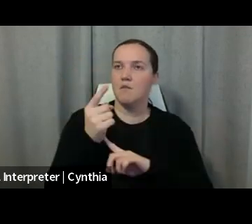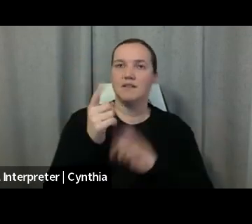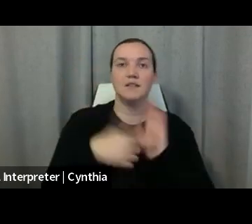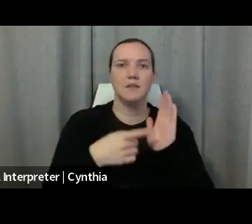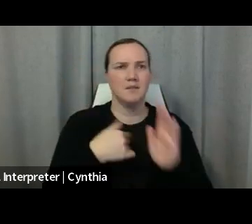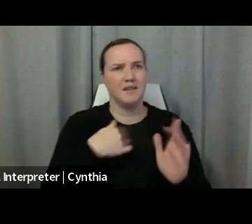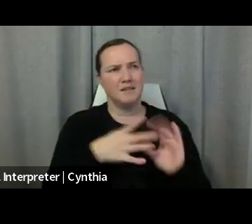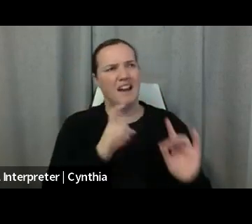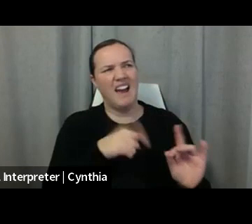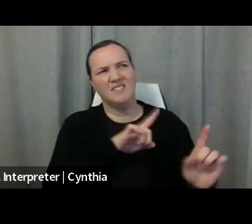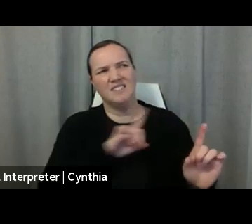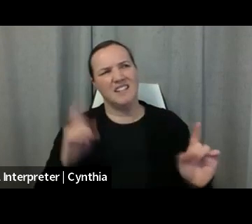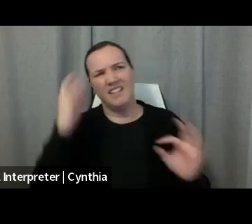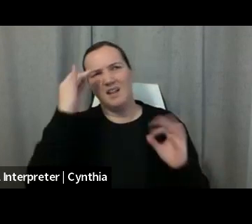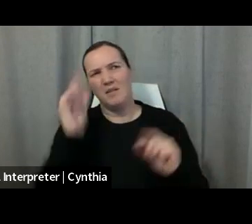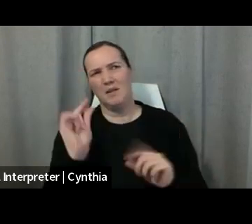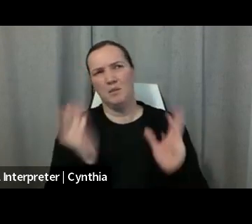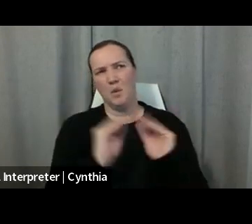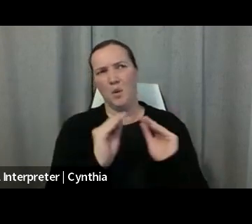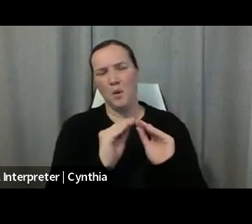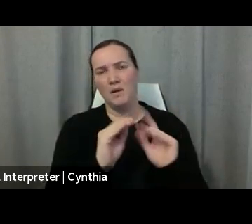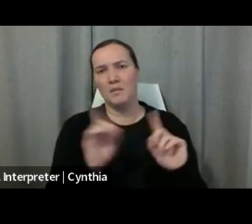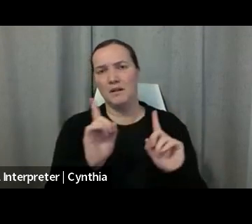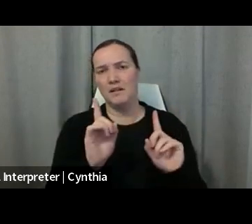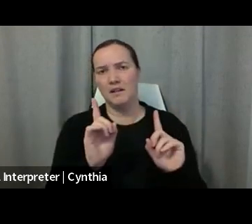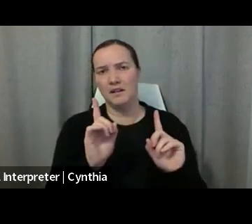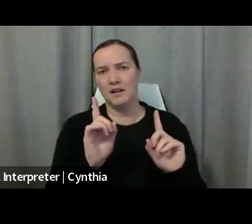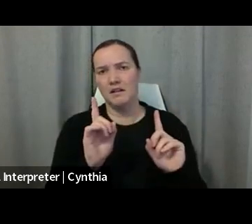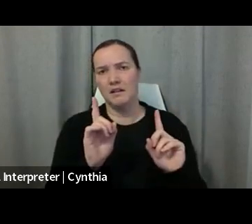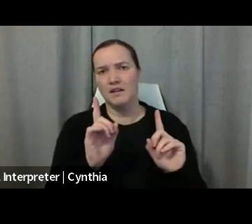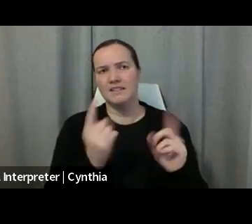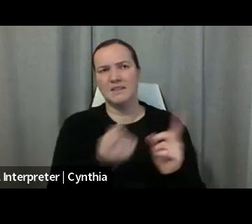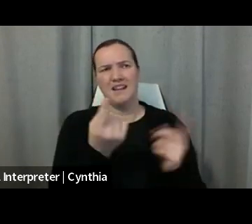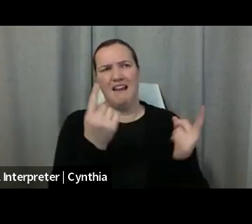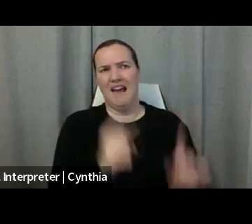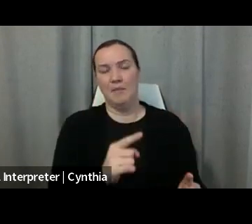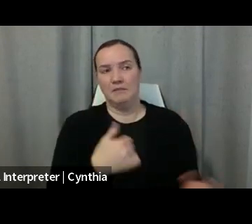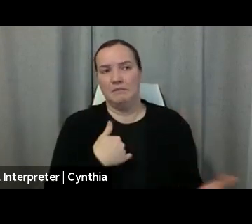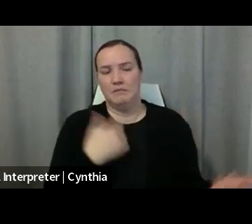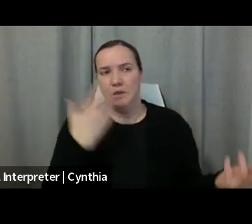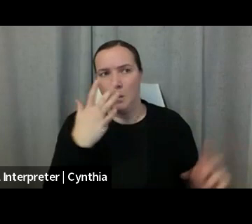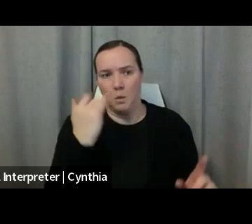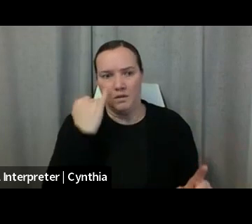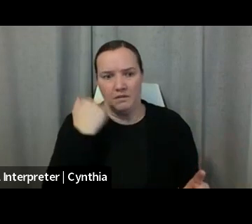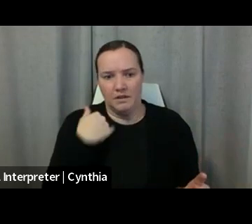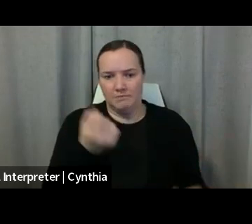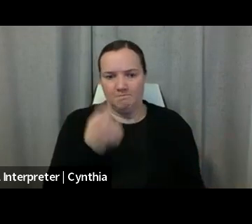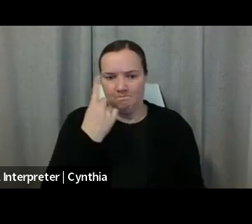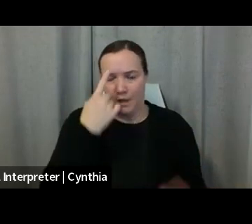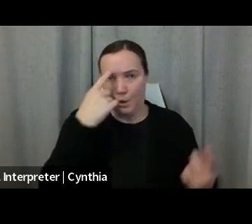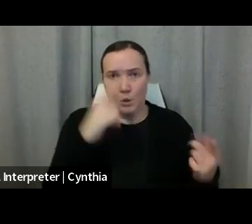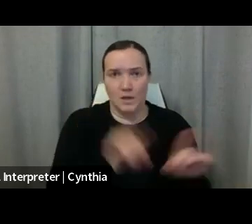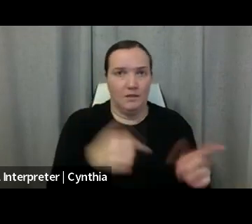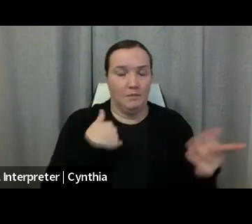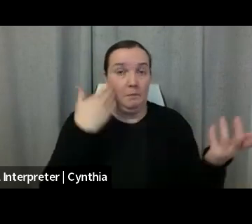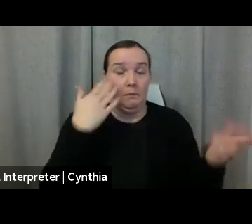I need to go think about this a little bit more. But I'm clear that something has happened here that I don't even know if I understand completely or even that I agree with,